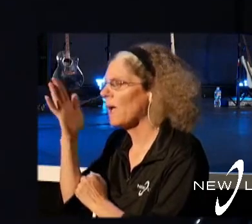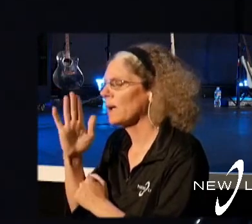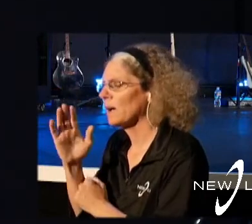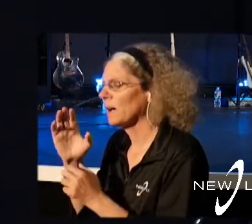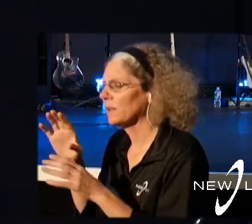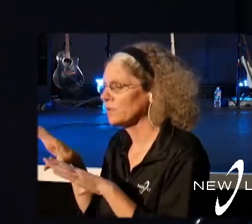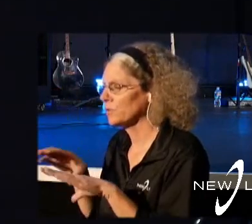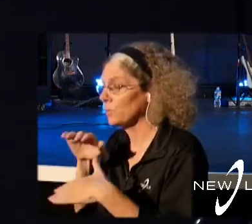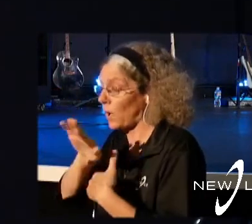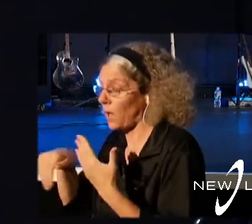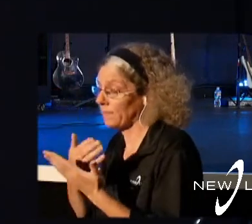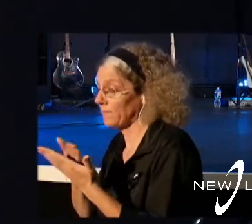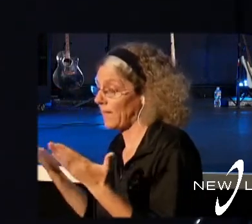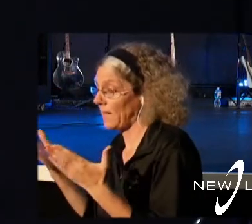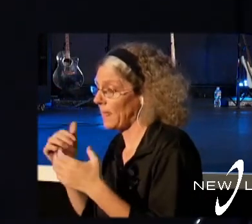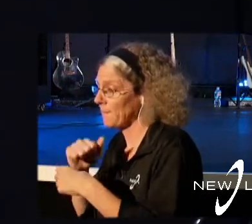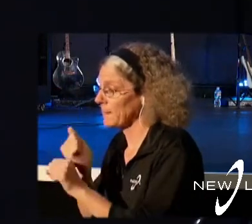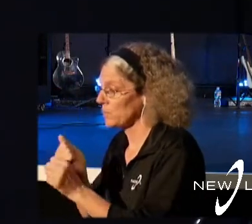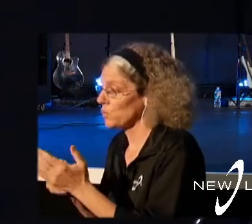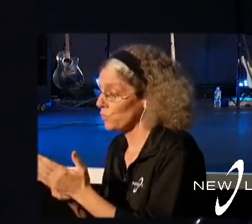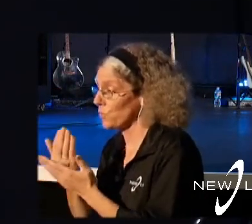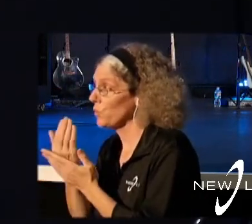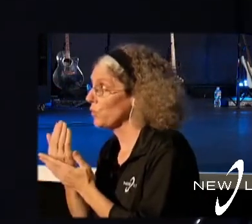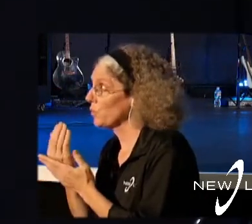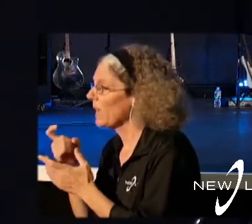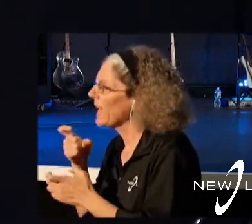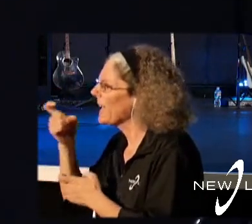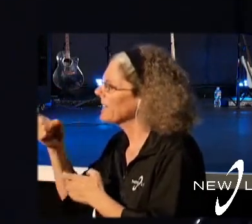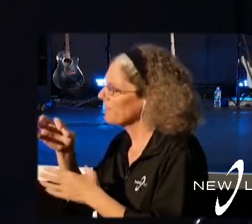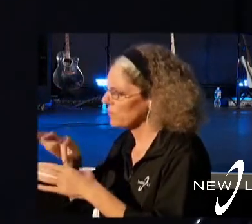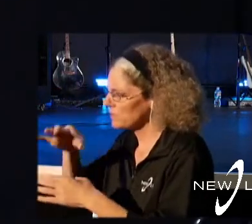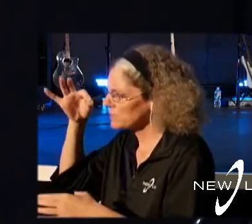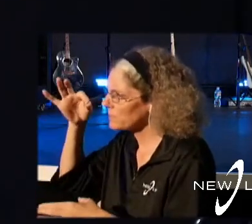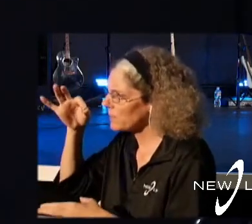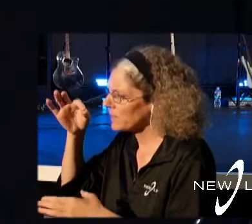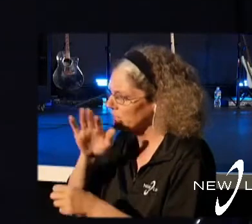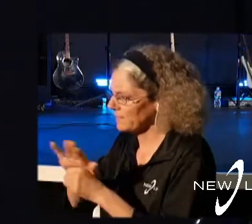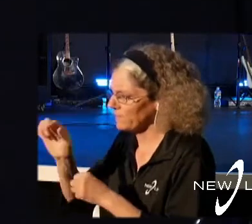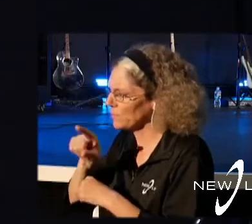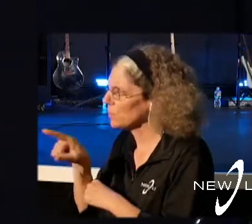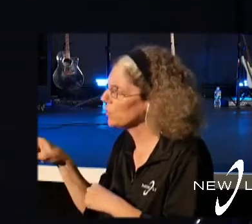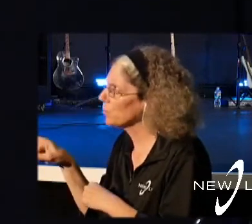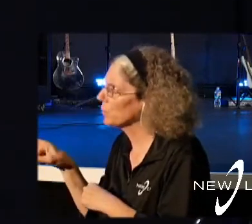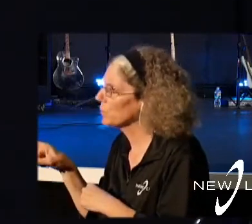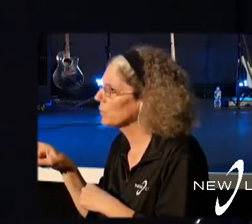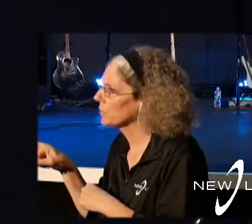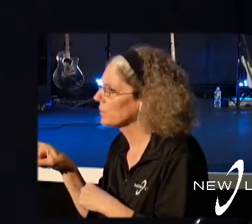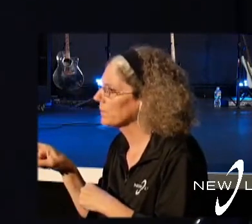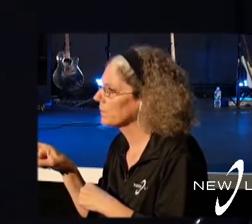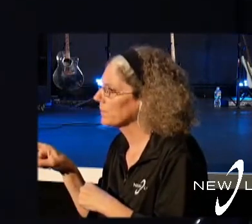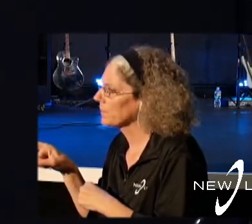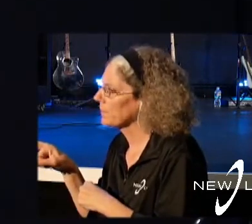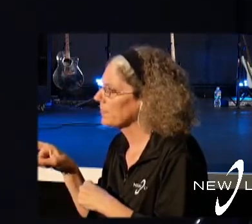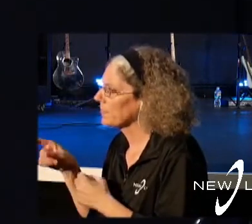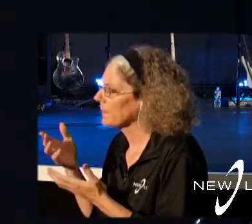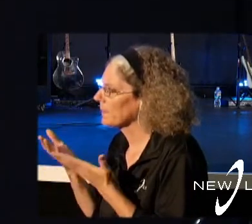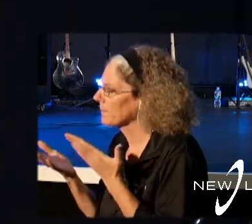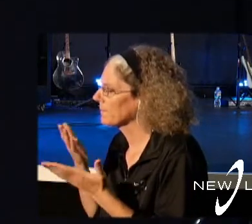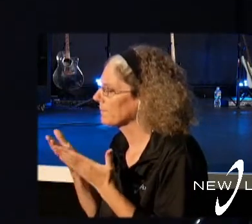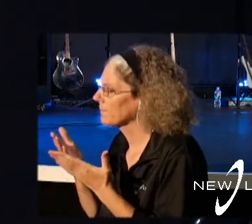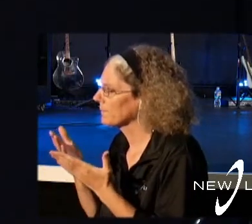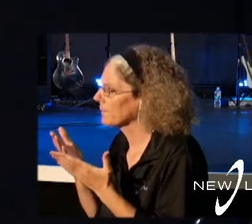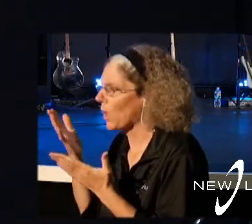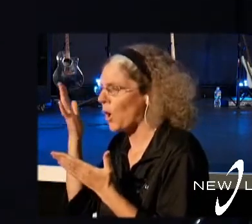that, making you new and giving His Spirit to you to fill you? so that you could